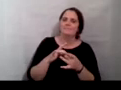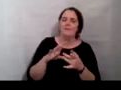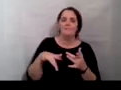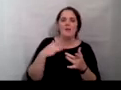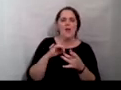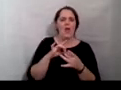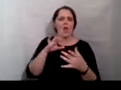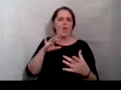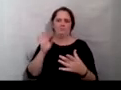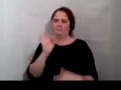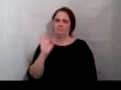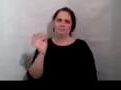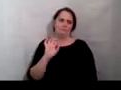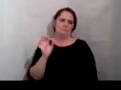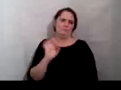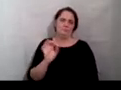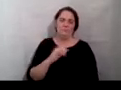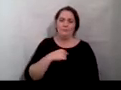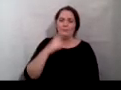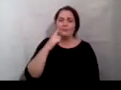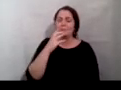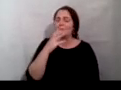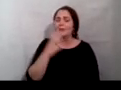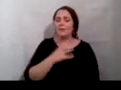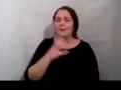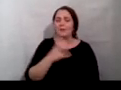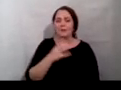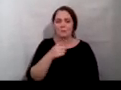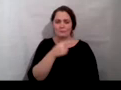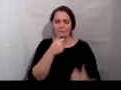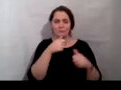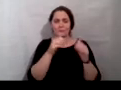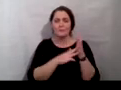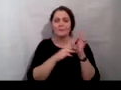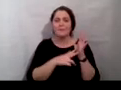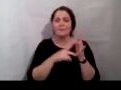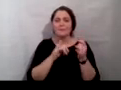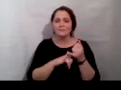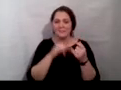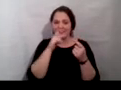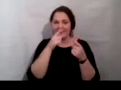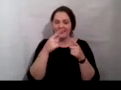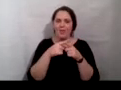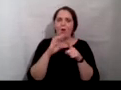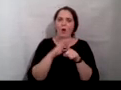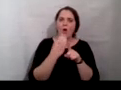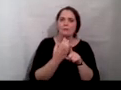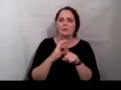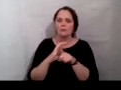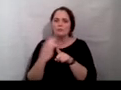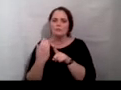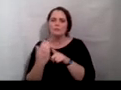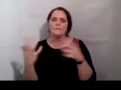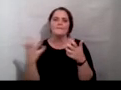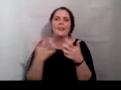think from a cross-cultural conditioning, that's pure magic that she can do that she can do that with